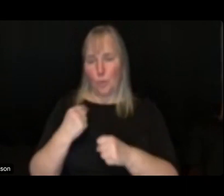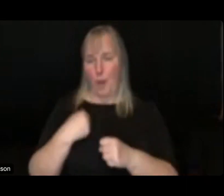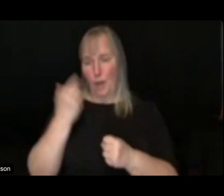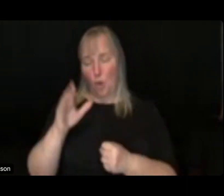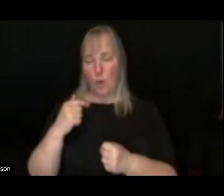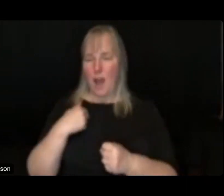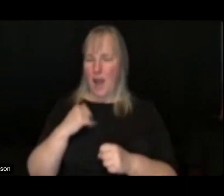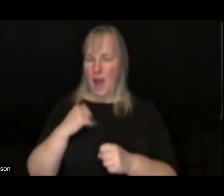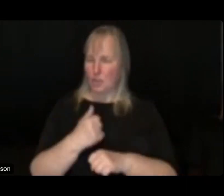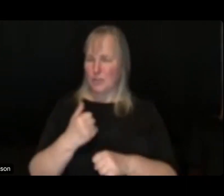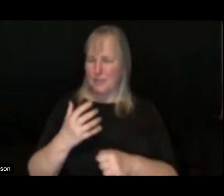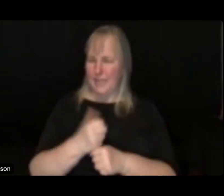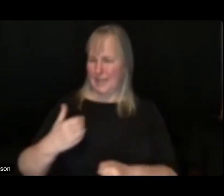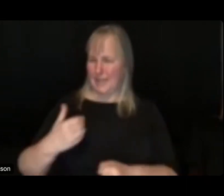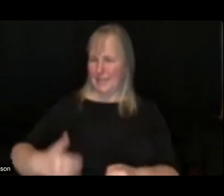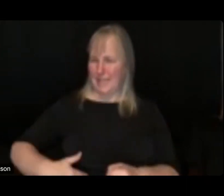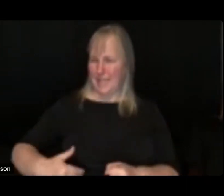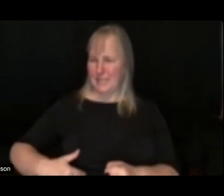sense that it's extremely